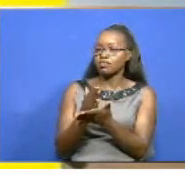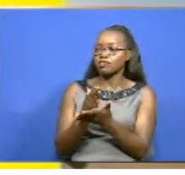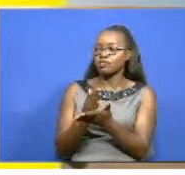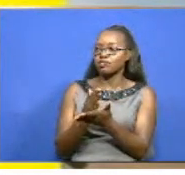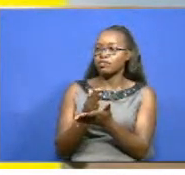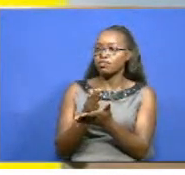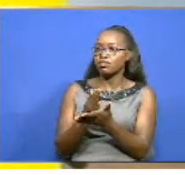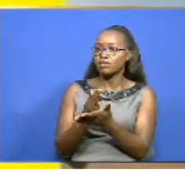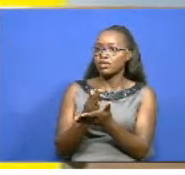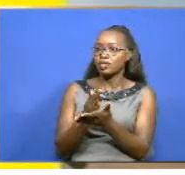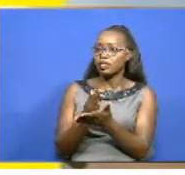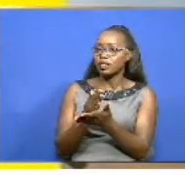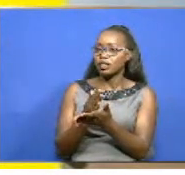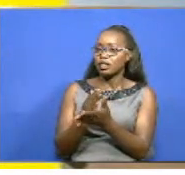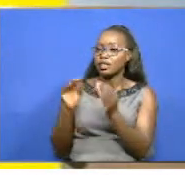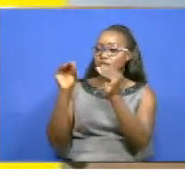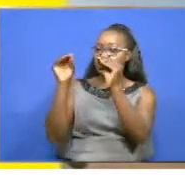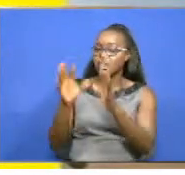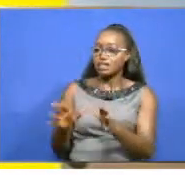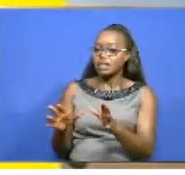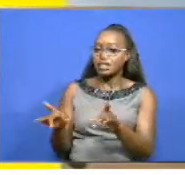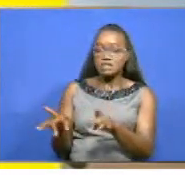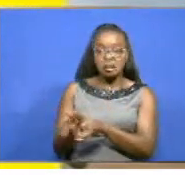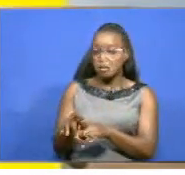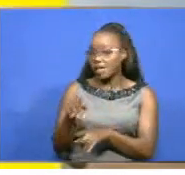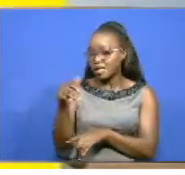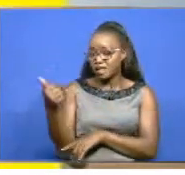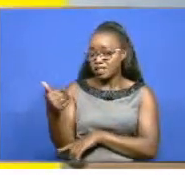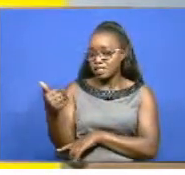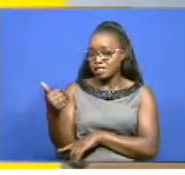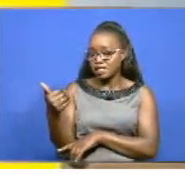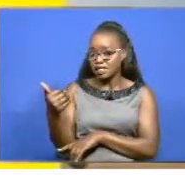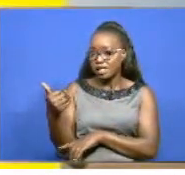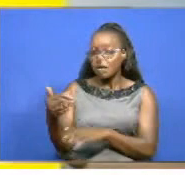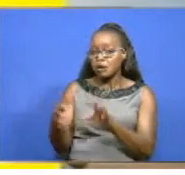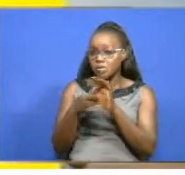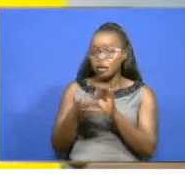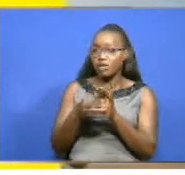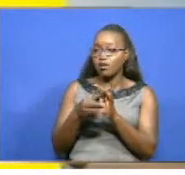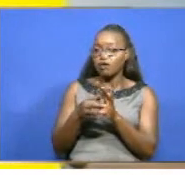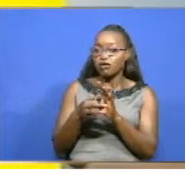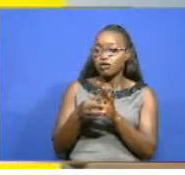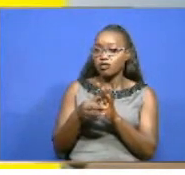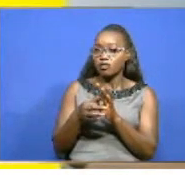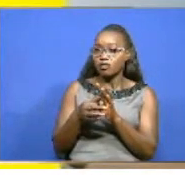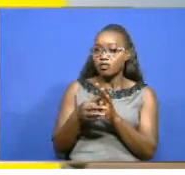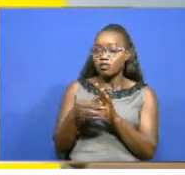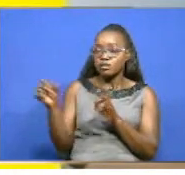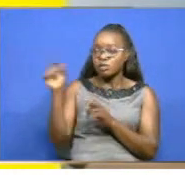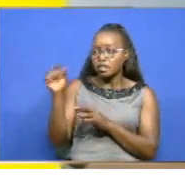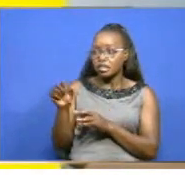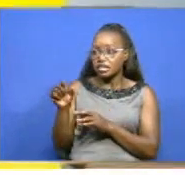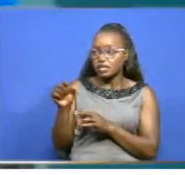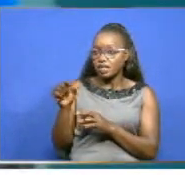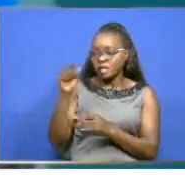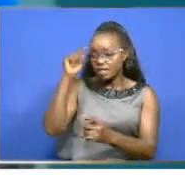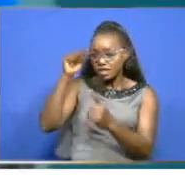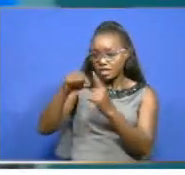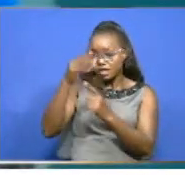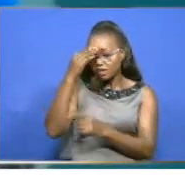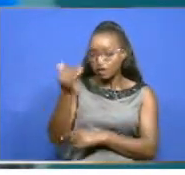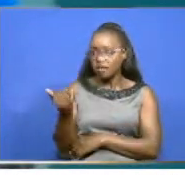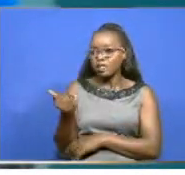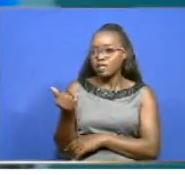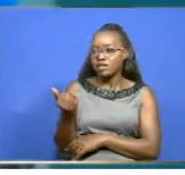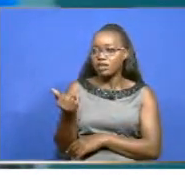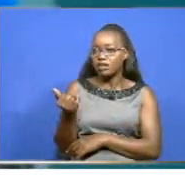that are locals. There are teachers who were killed that were locals. And those teachers were being killed and targeted simply because